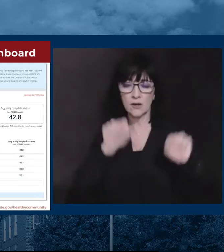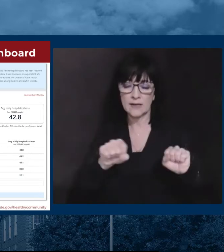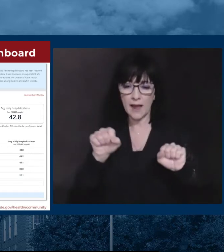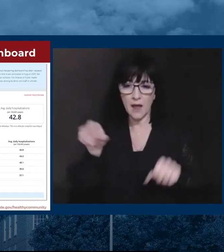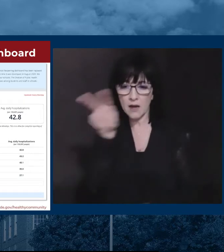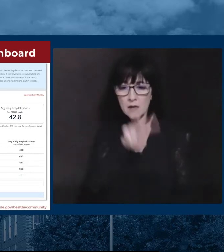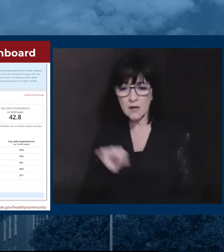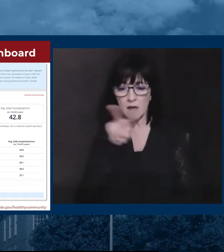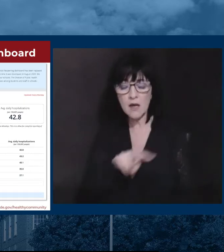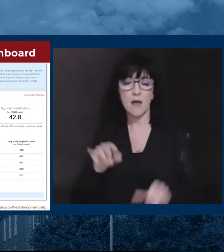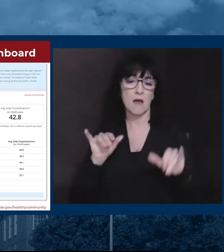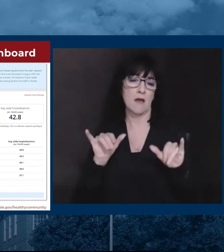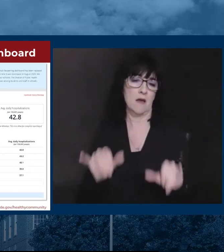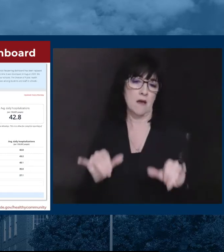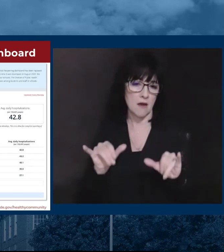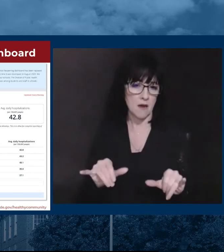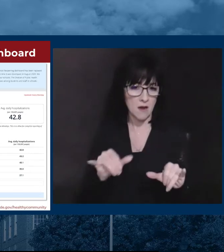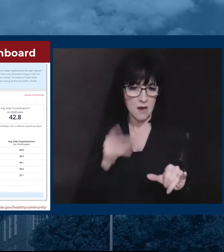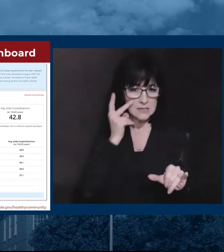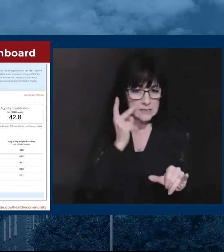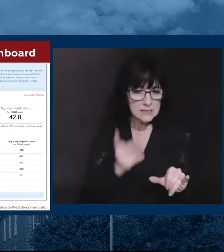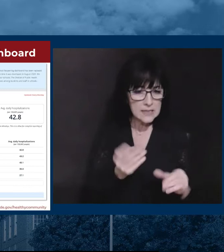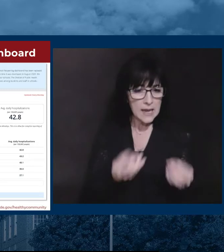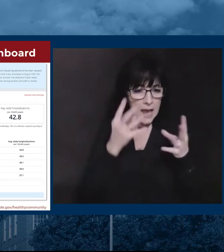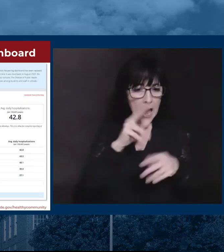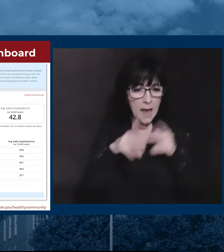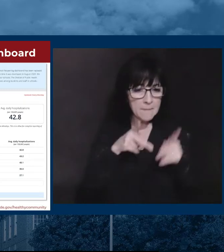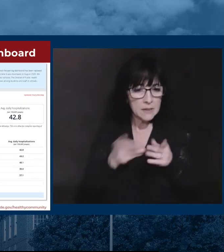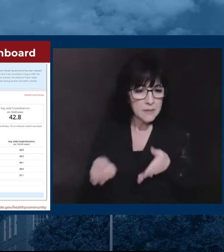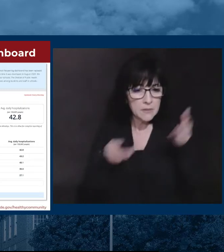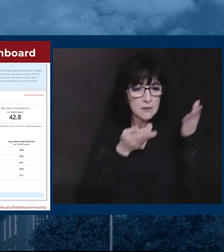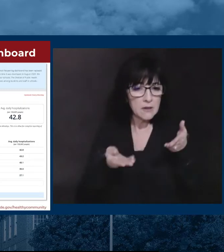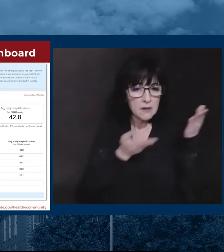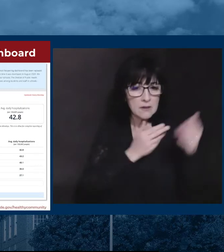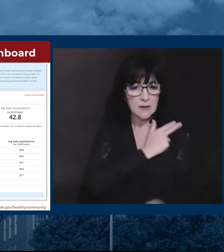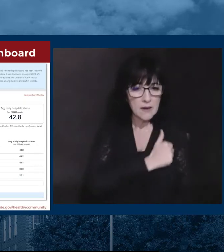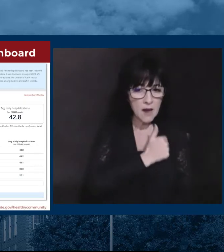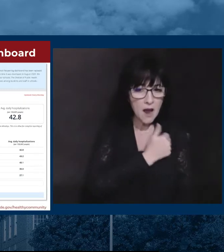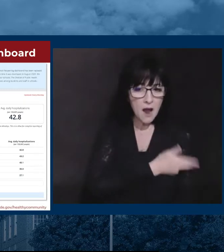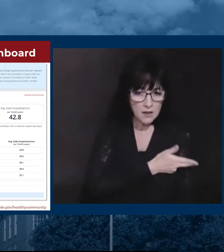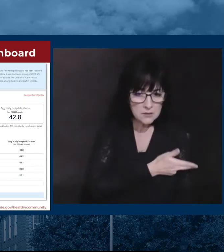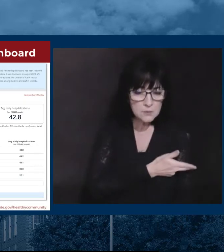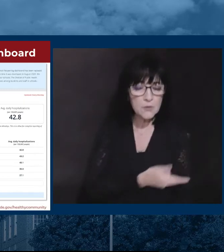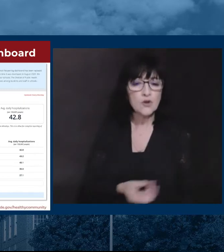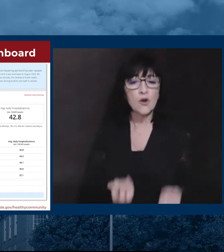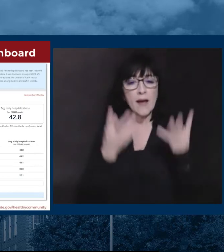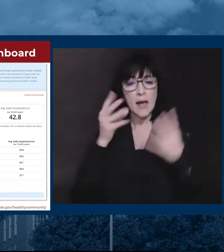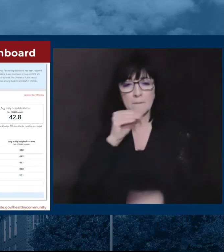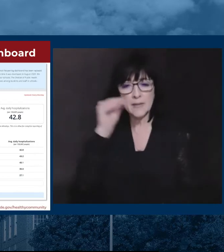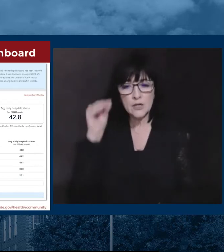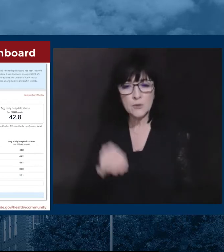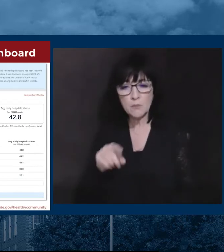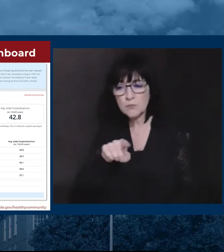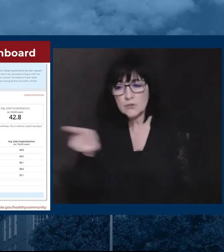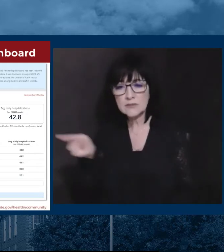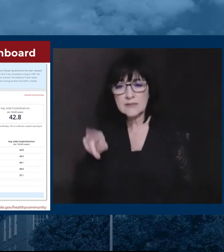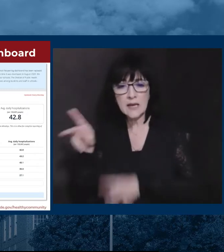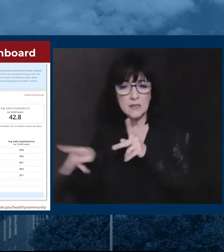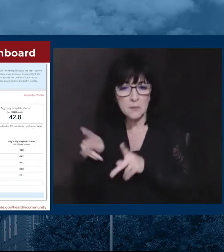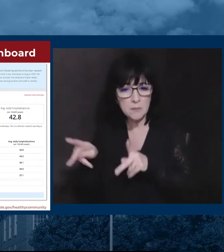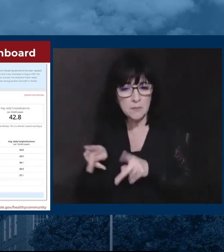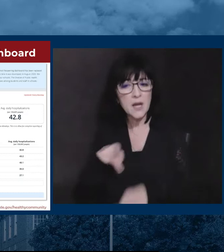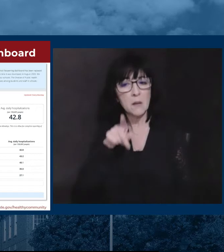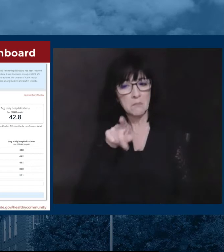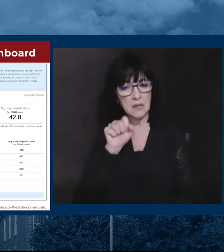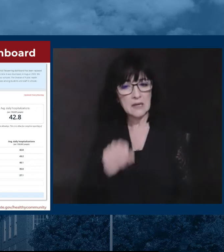as well as hospitalization rates. One of the most important things that this provides for us is trends on a